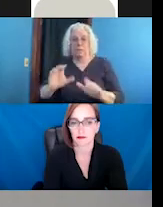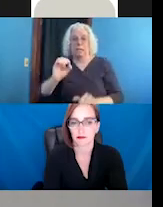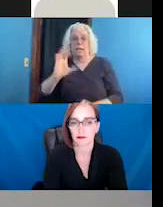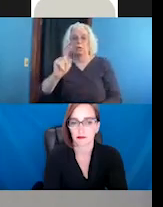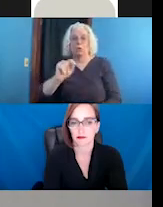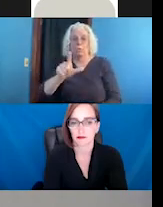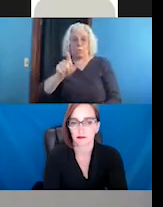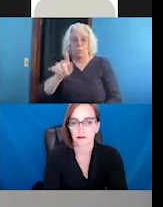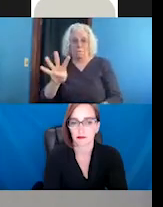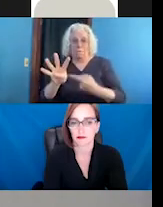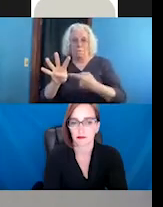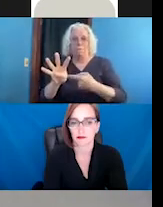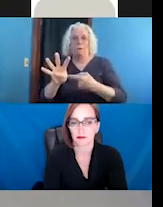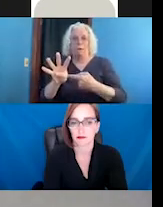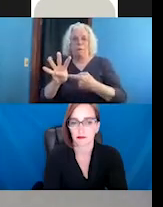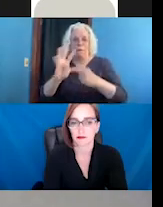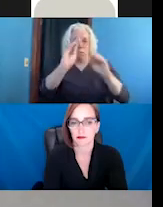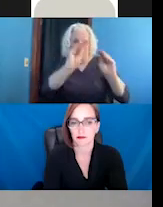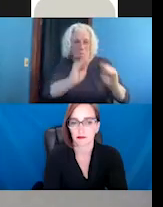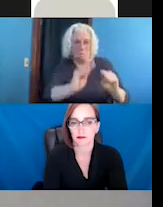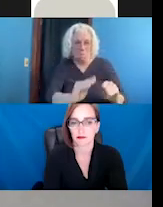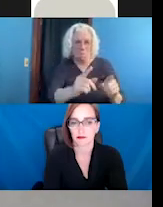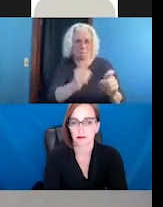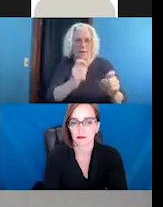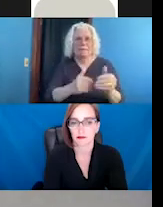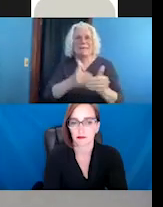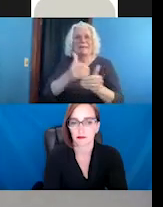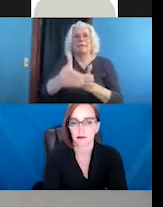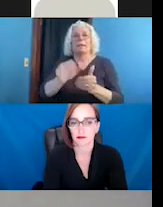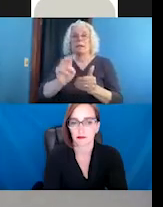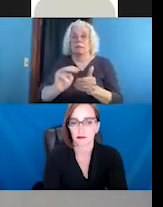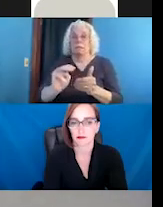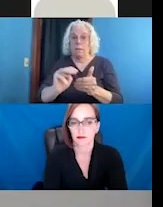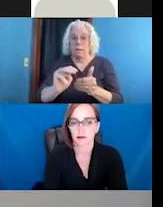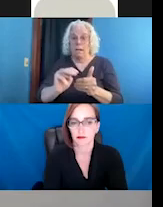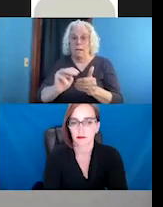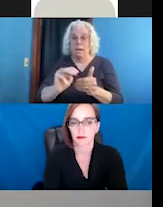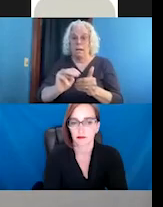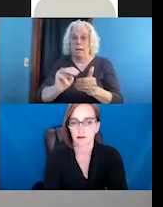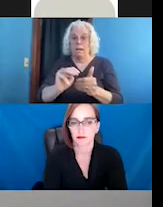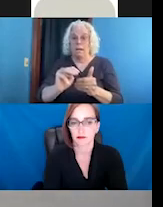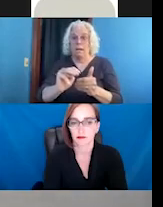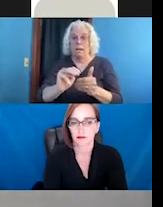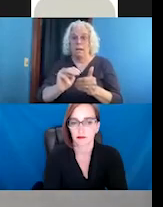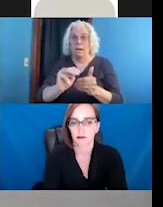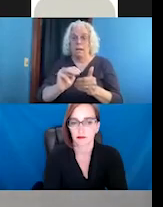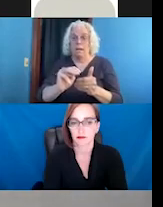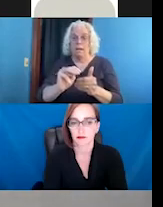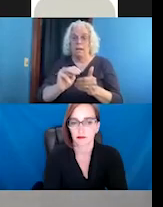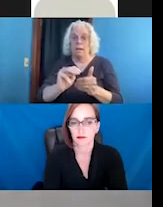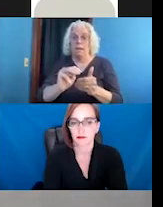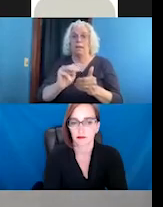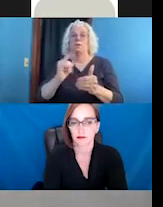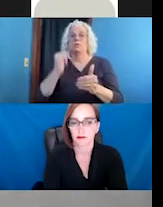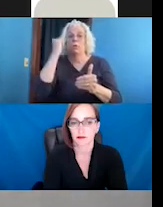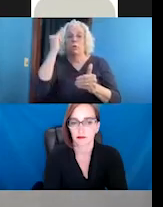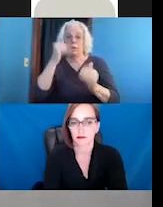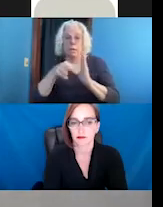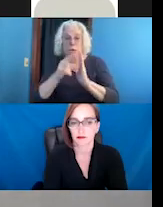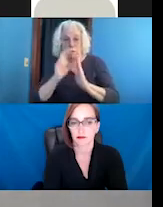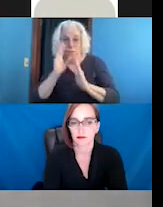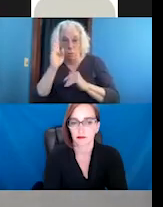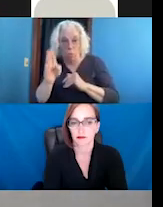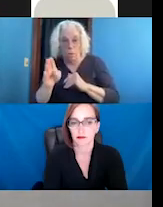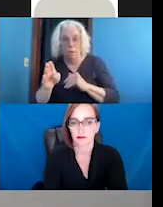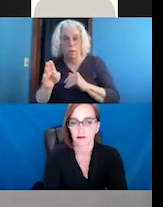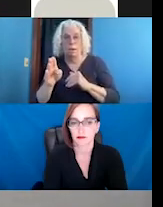very quickly for the next Monday. And again, we'll review ideas and continue to work towards